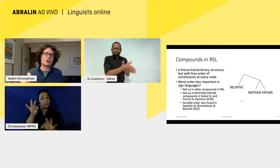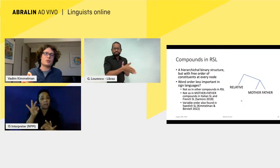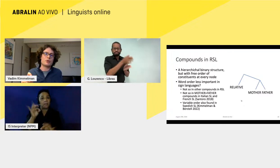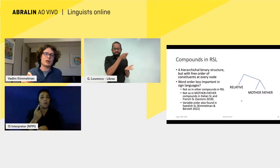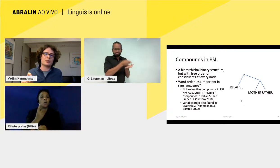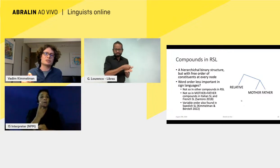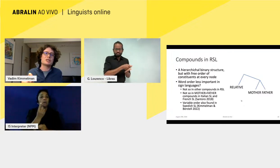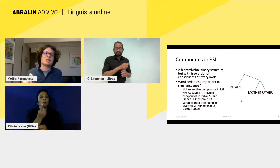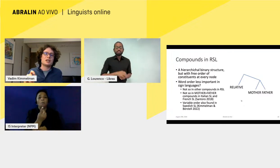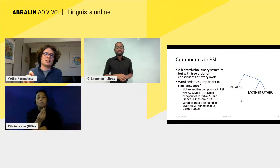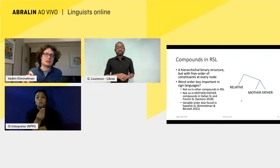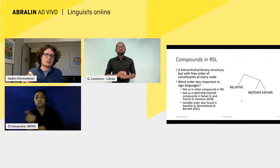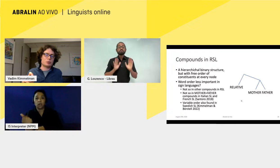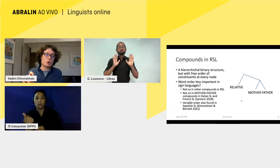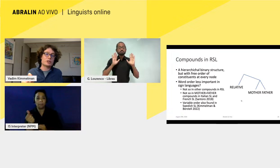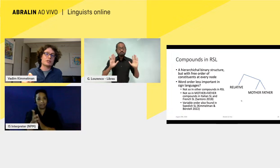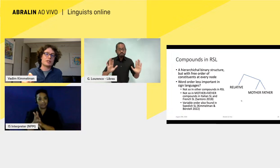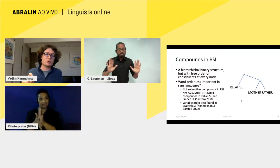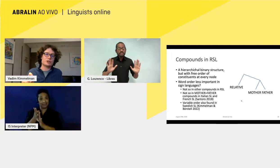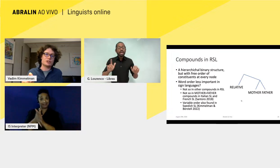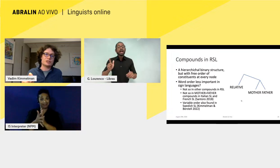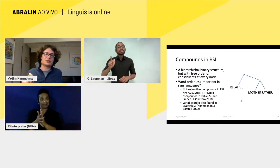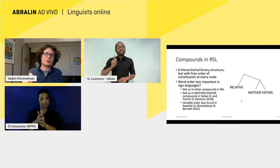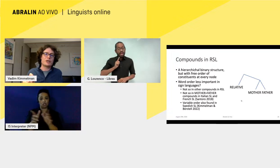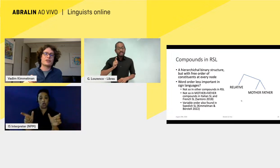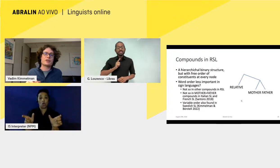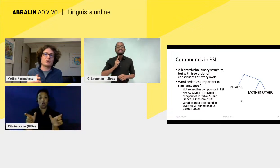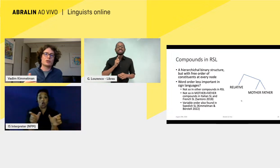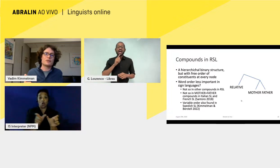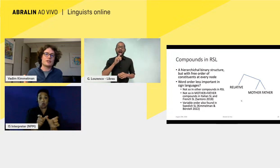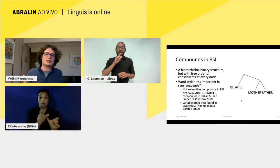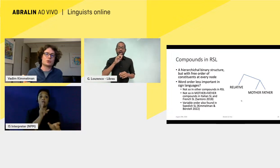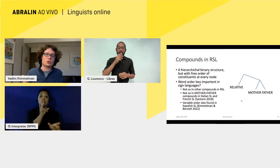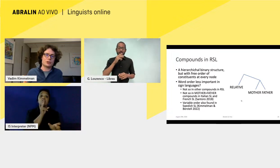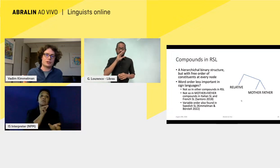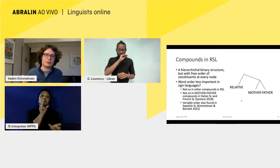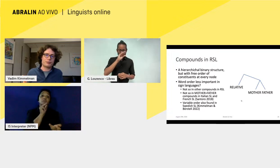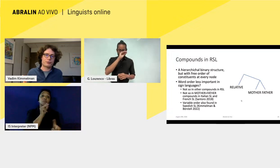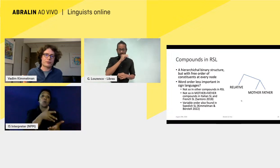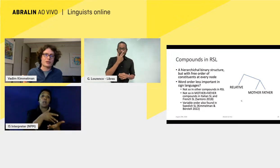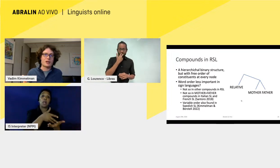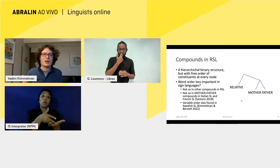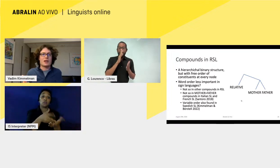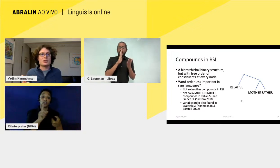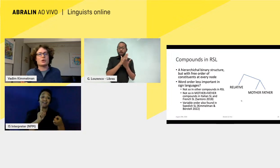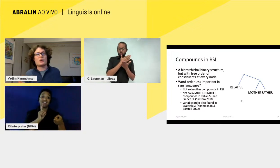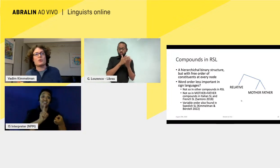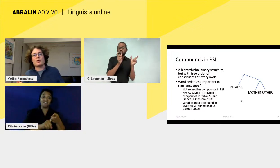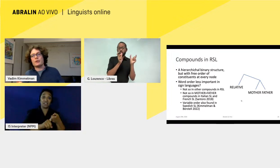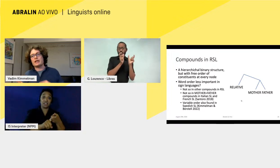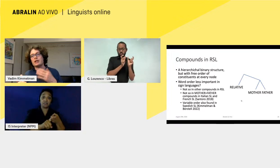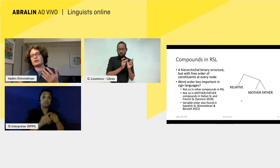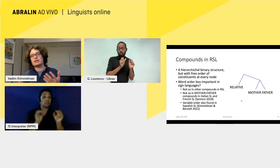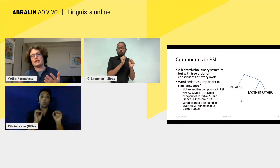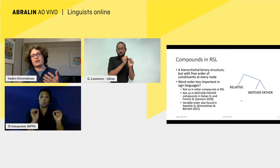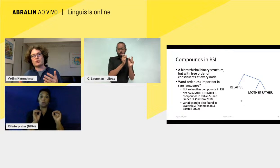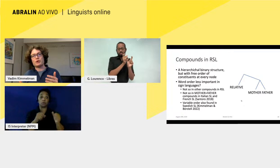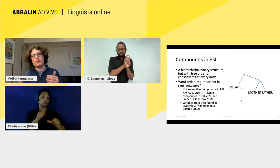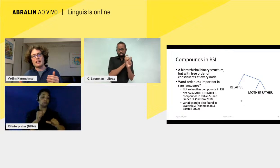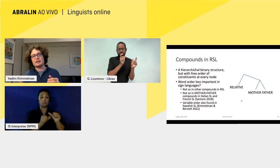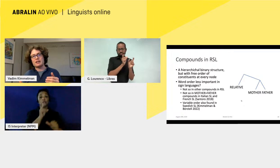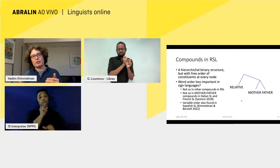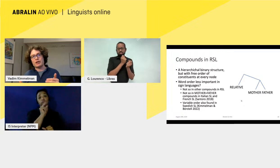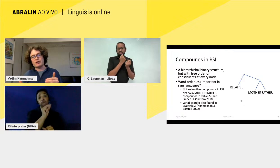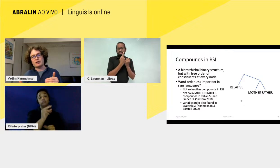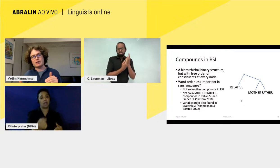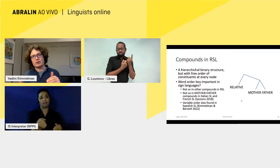cases of compounds in spoken languages with non-fixed order. So we cannot say that